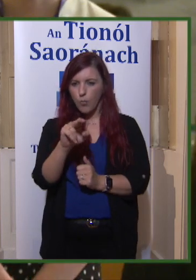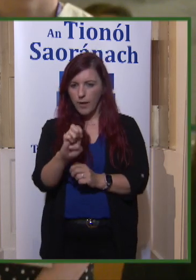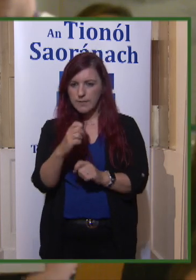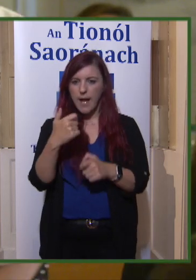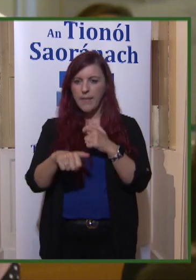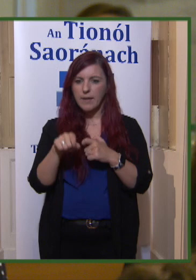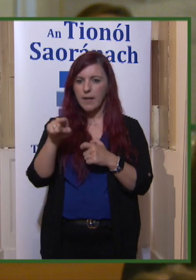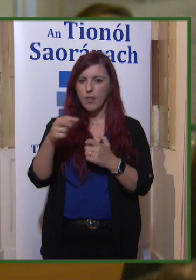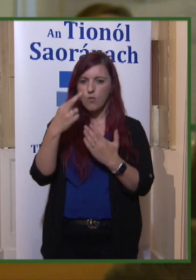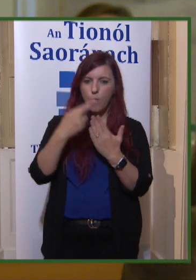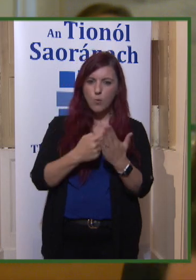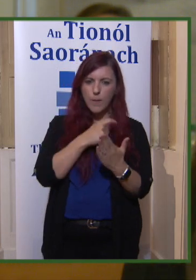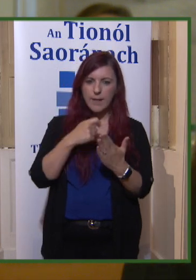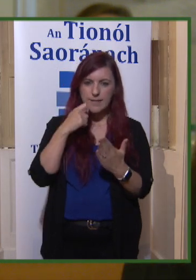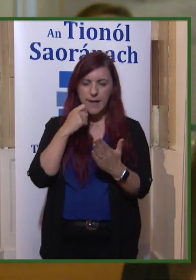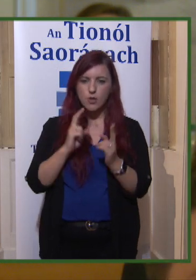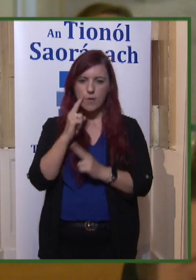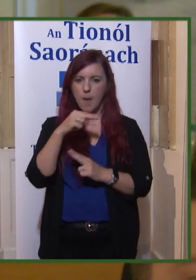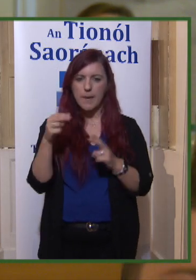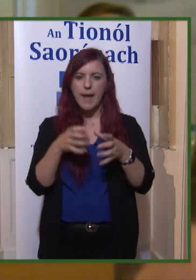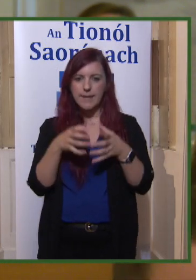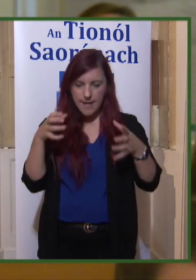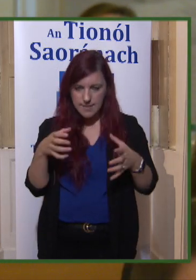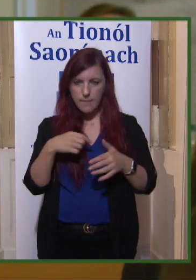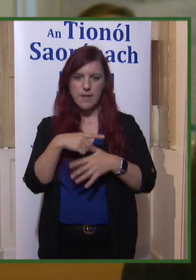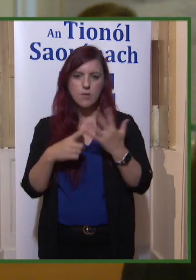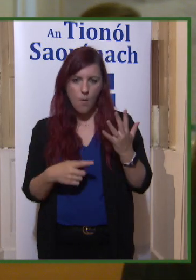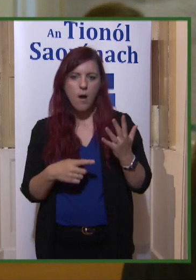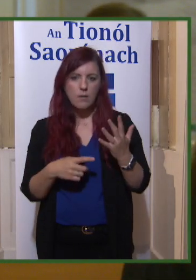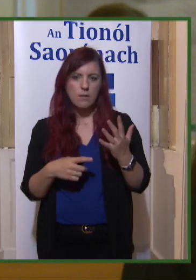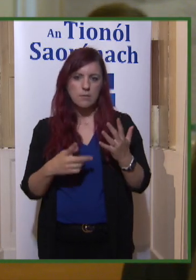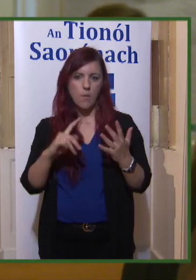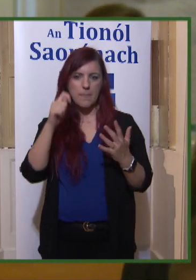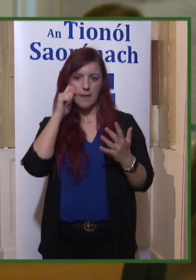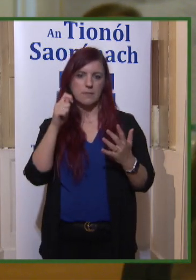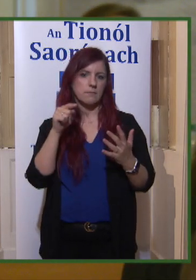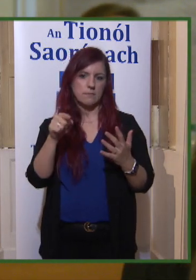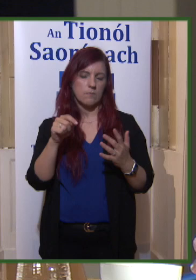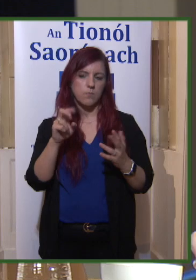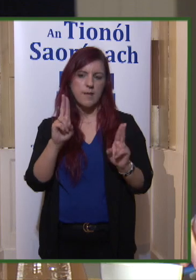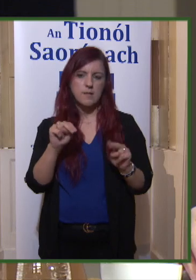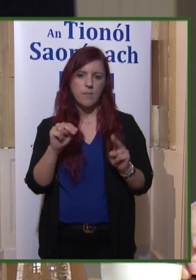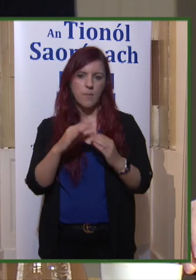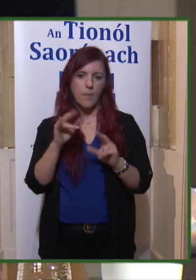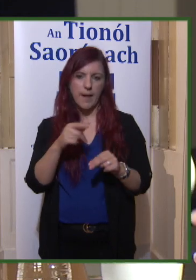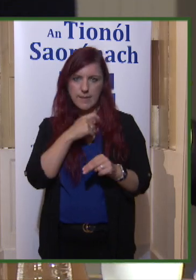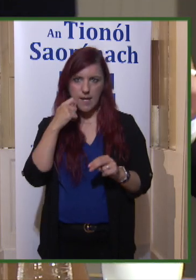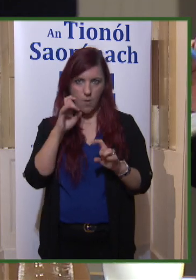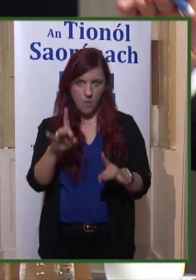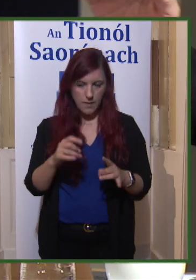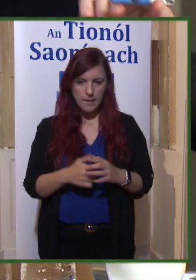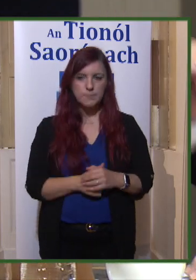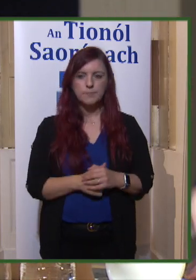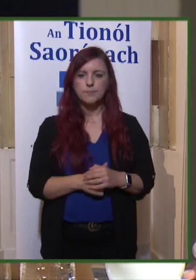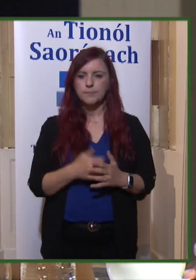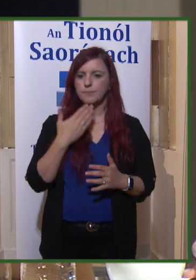of the room that it has to manage that tension between making it too free and too restrictive. Yeah. So, okay, thanks,